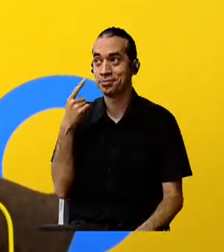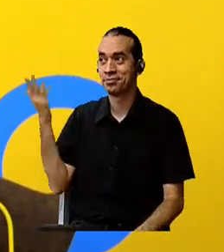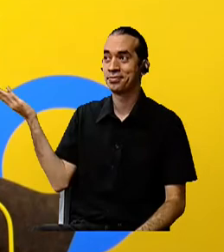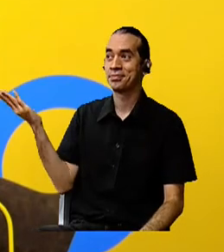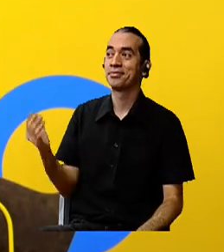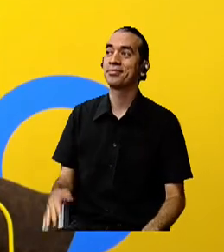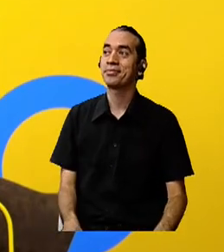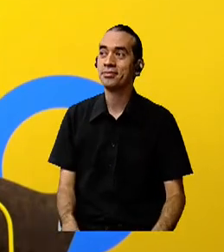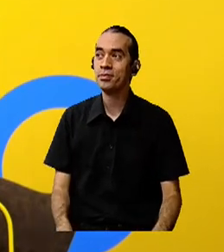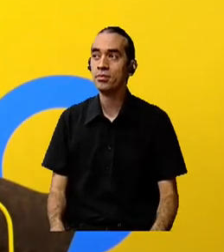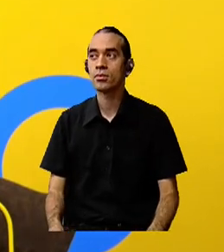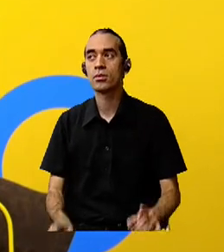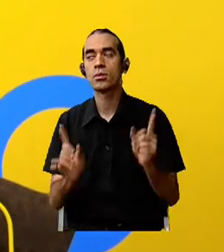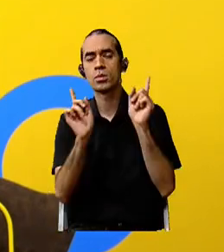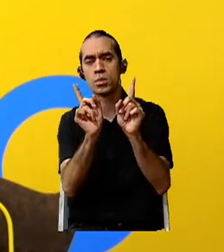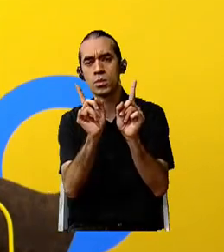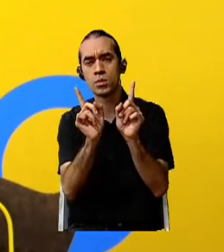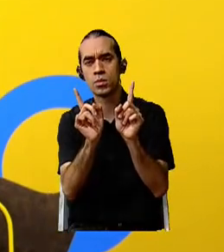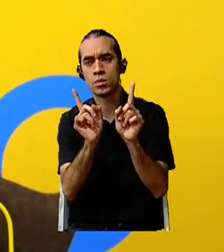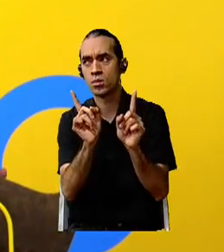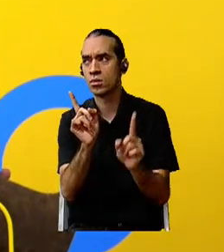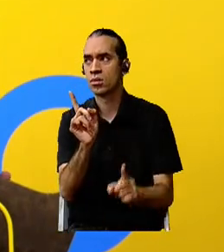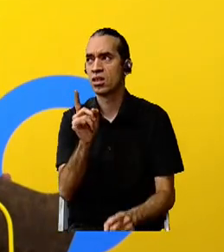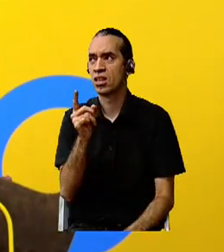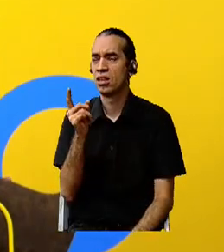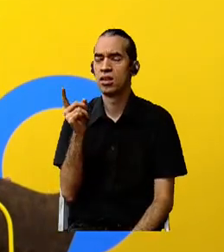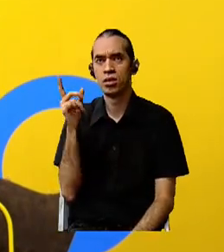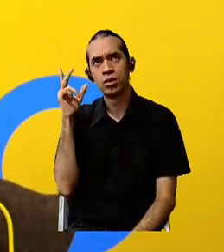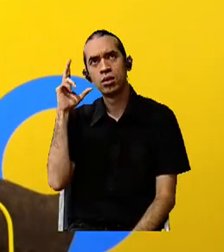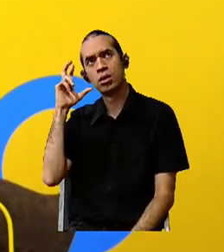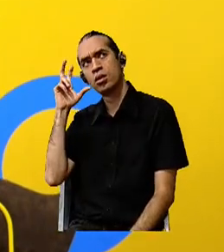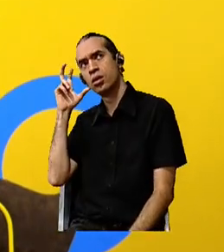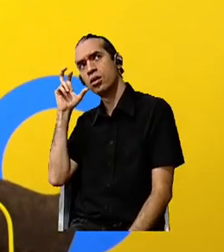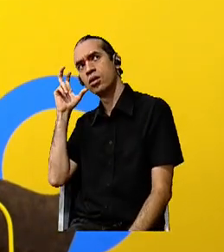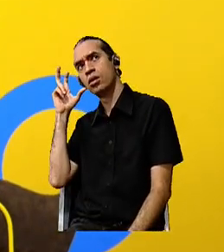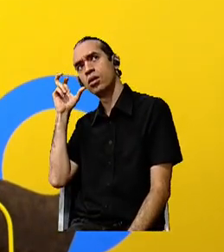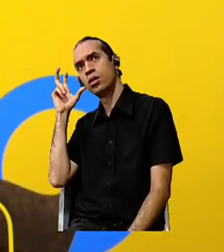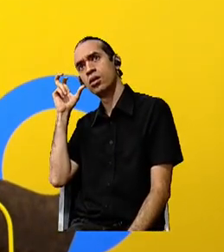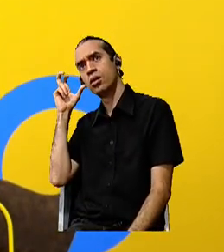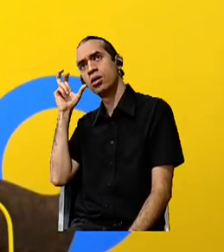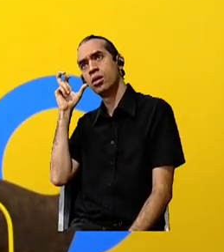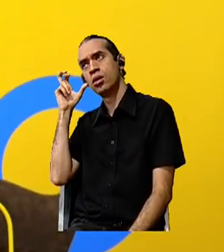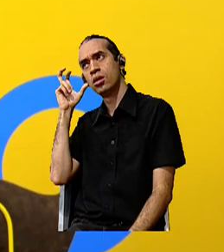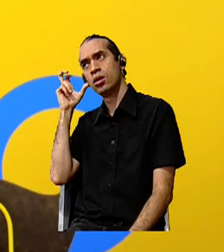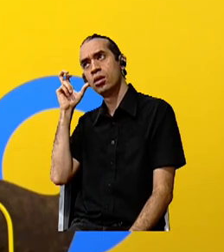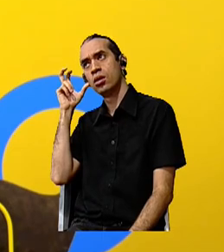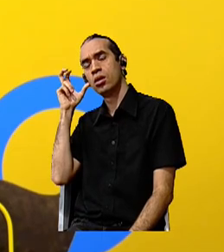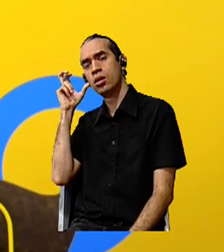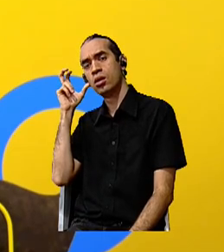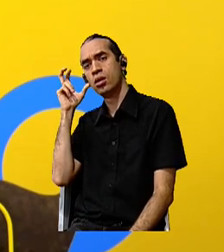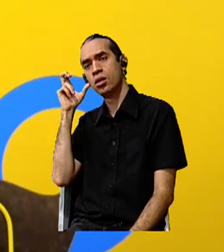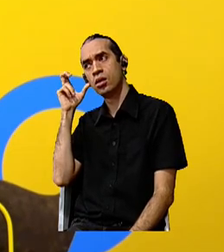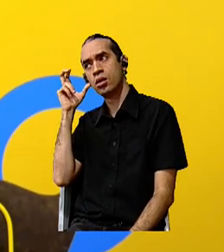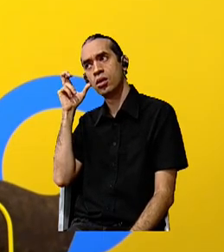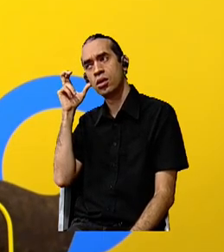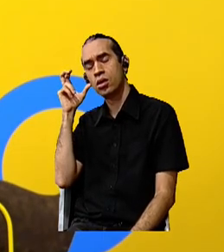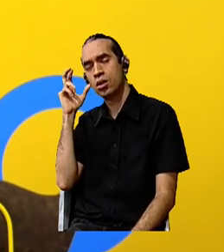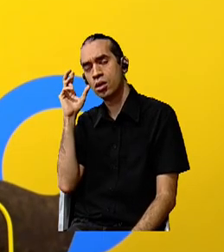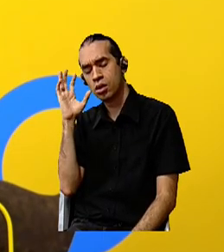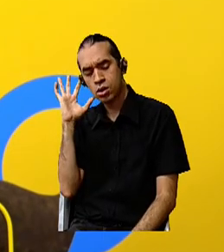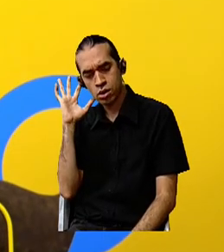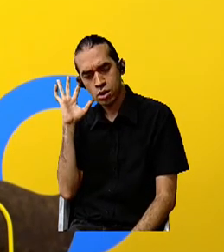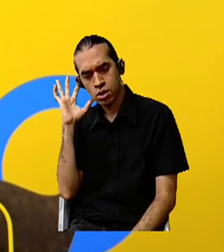Okay. But what is that sound, Chuli? Listen. What is that